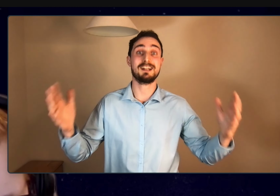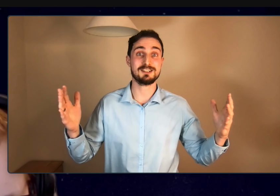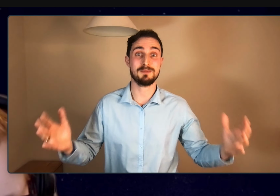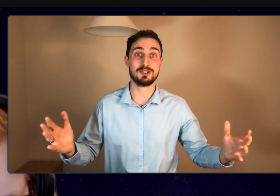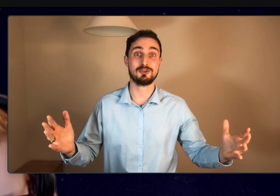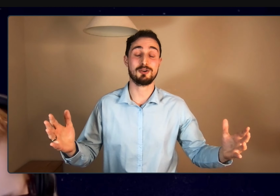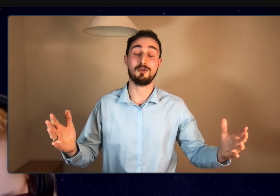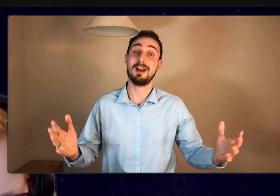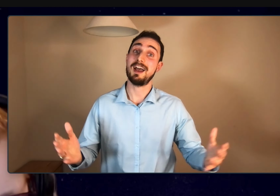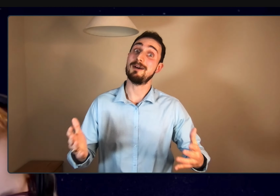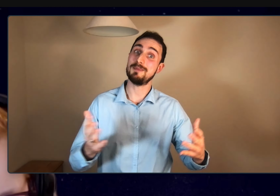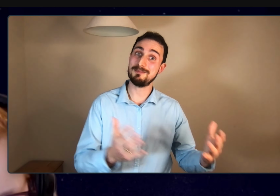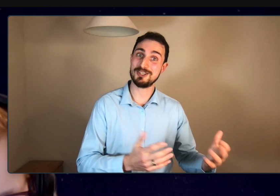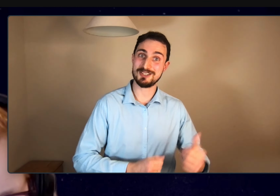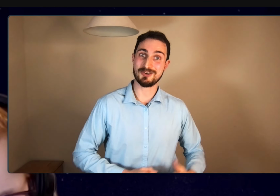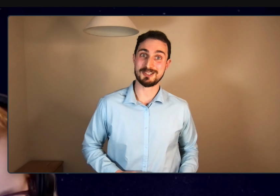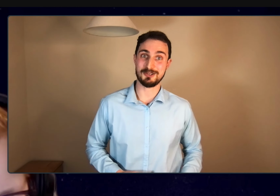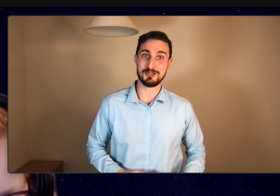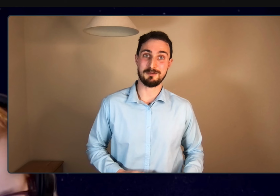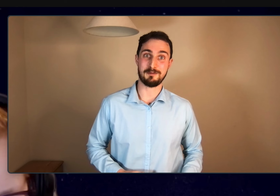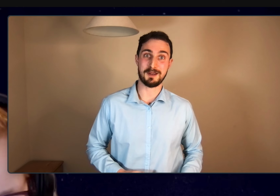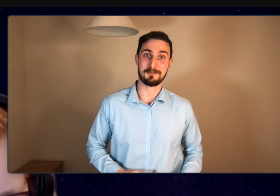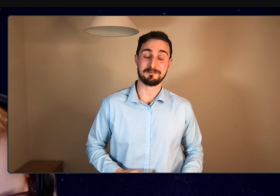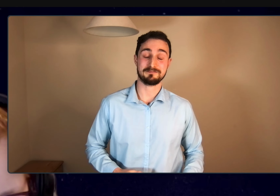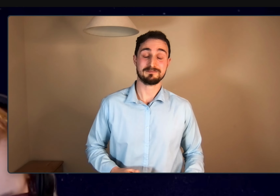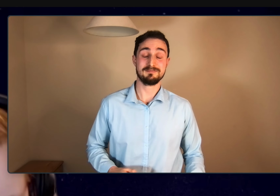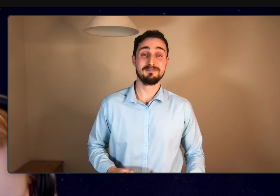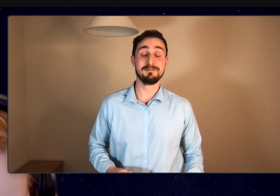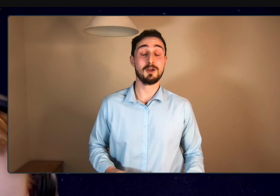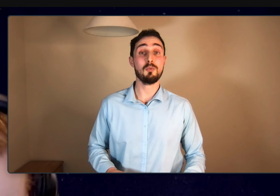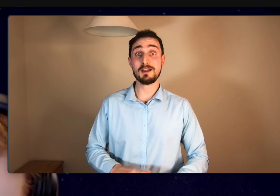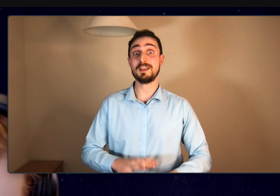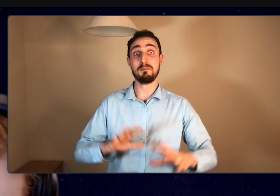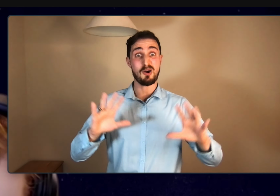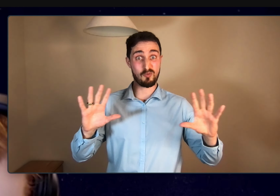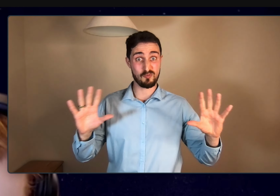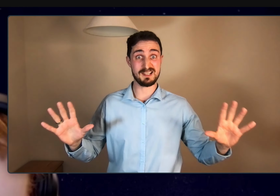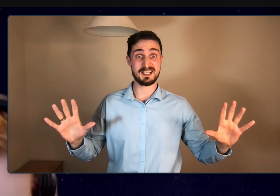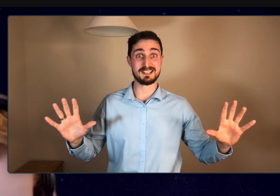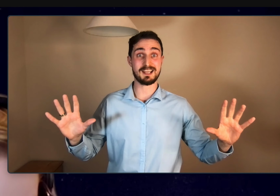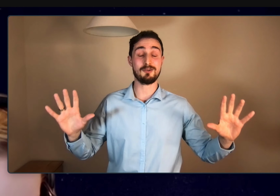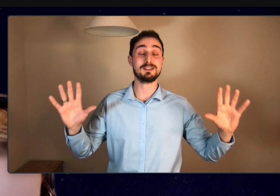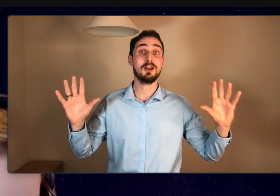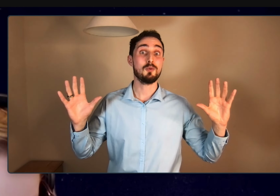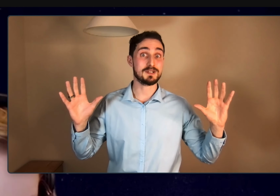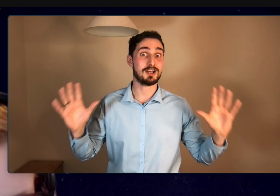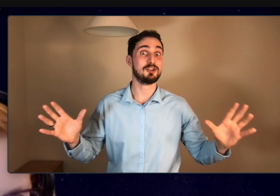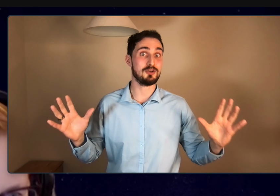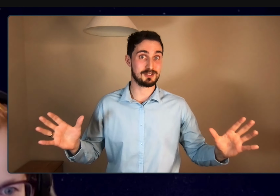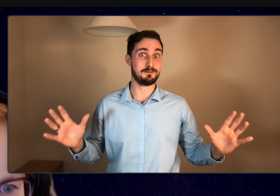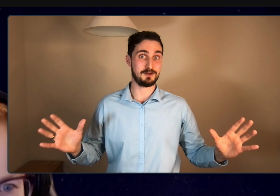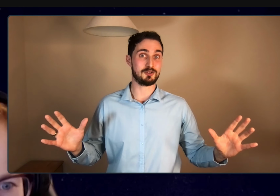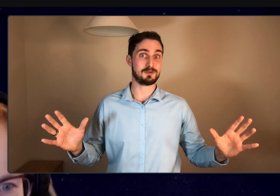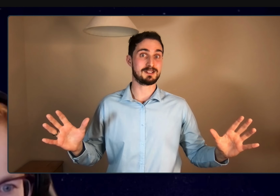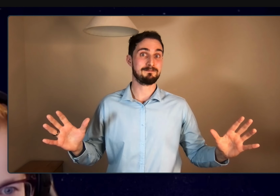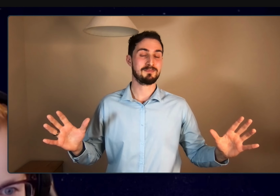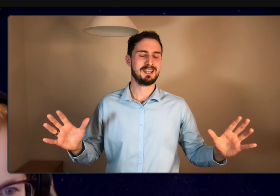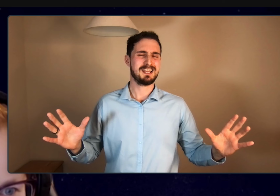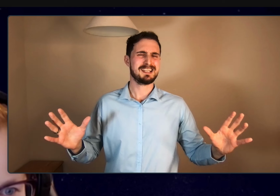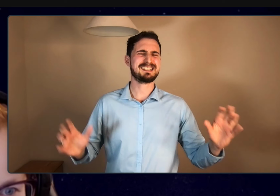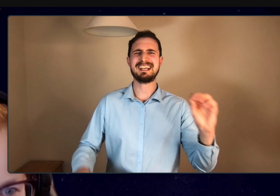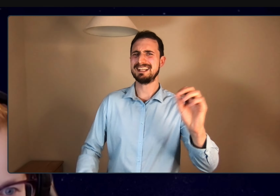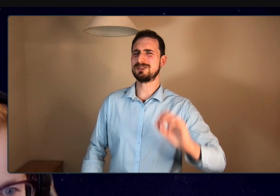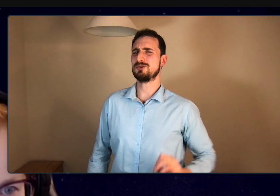understands my struggle and maybe she's got a solution for me. Where I think Mel really excelled was her use of visuals.